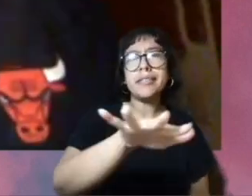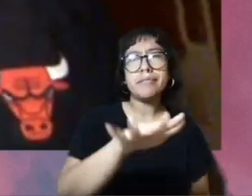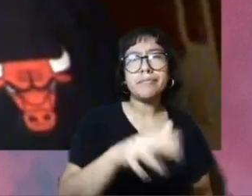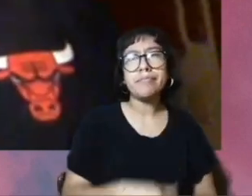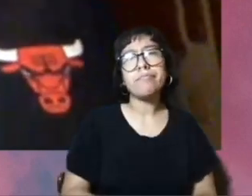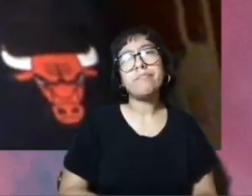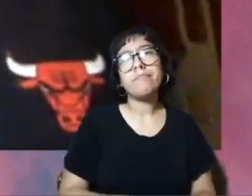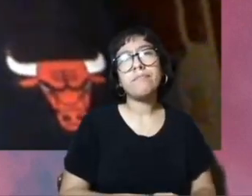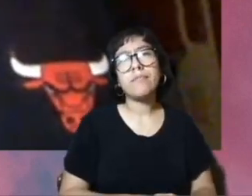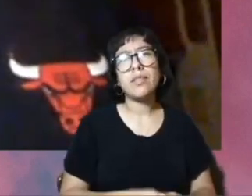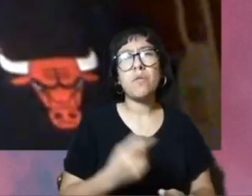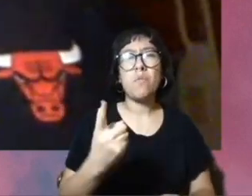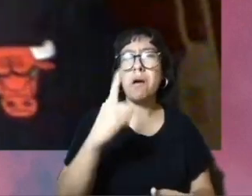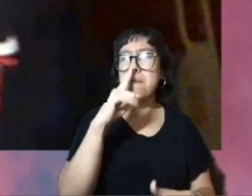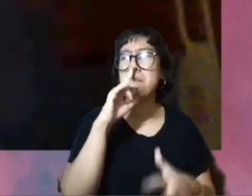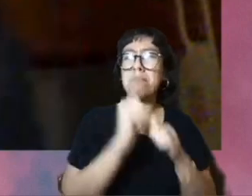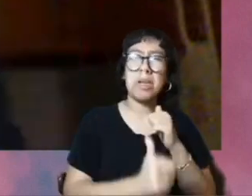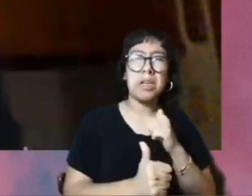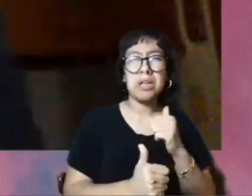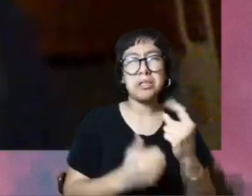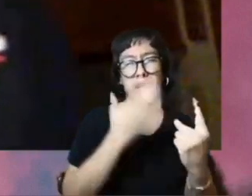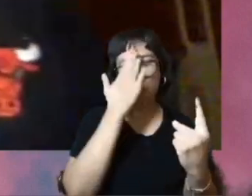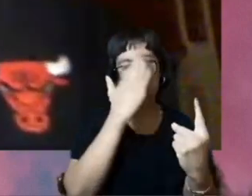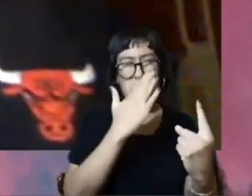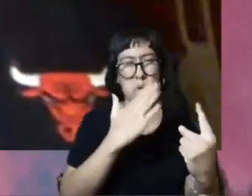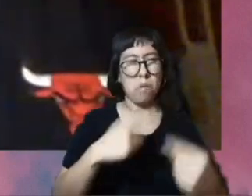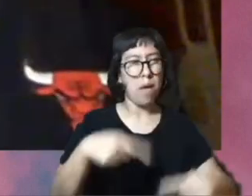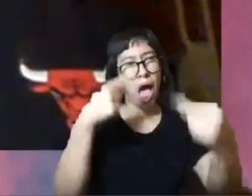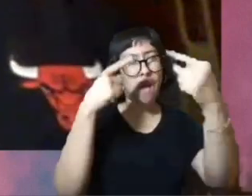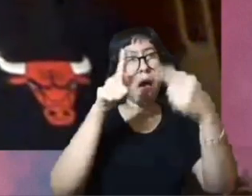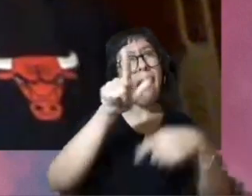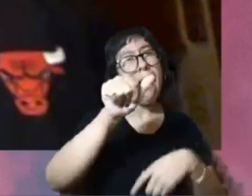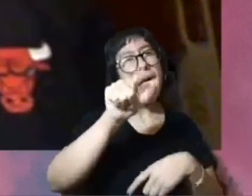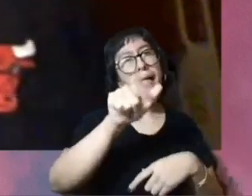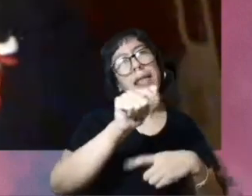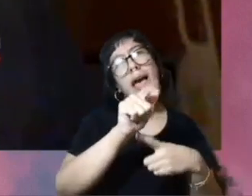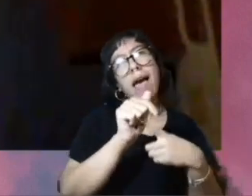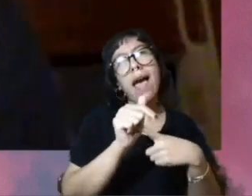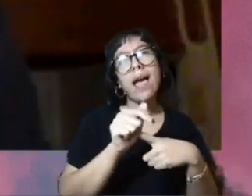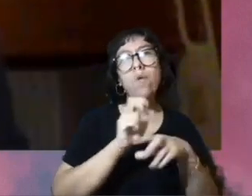of the meanest I ever knew in a battle is in LA scraping up for a